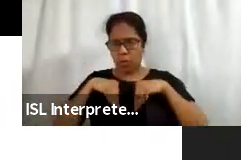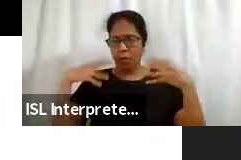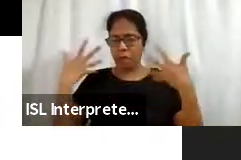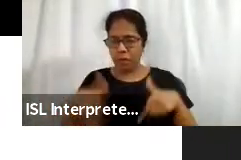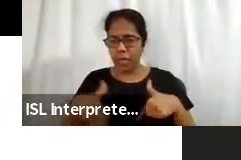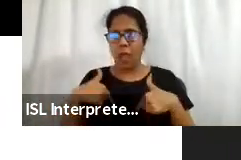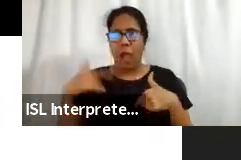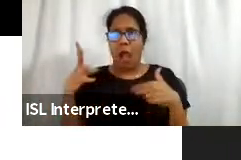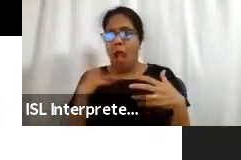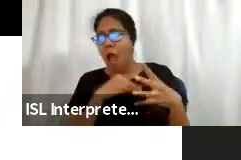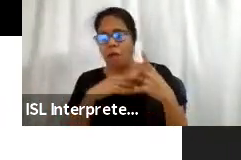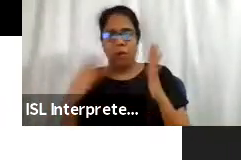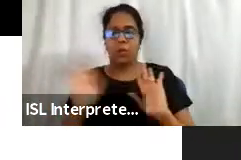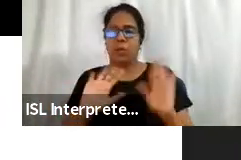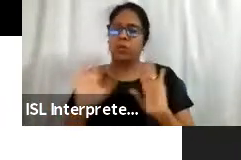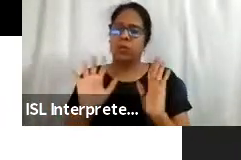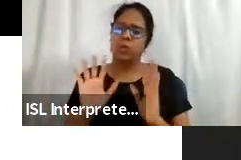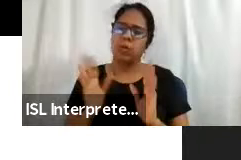panic.